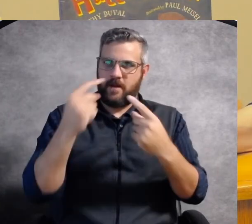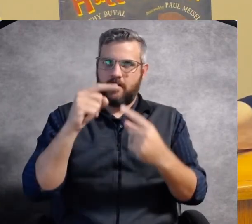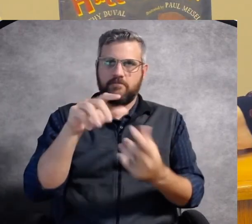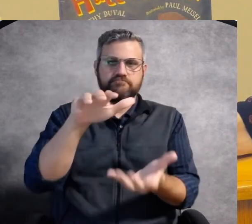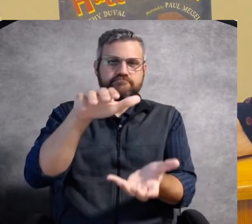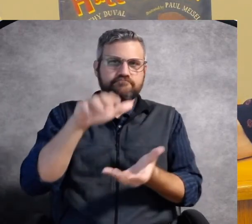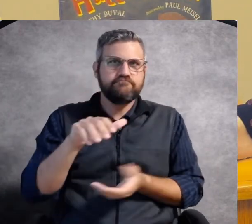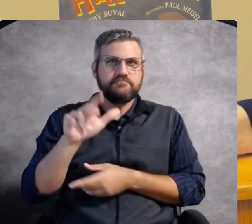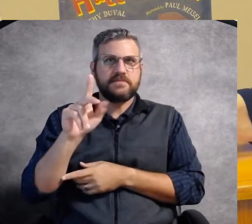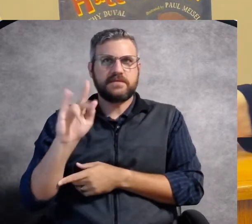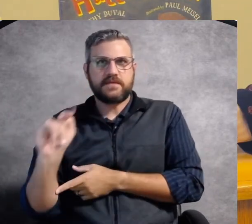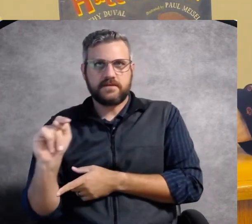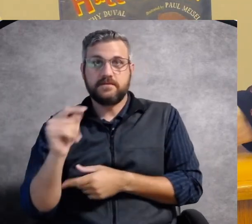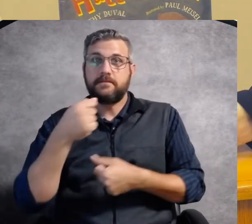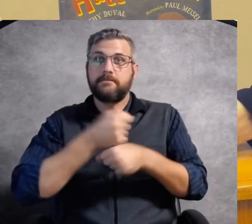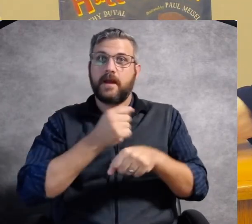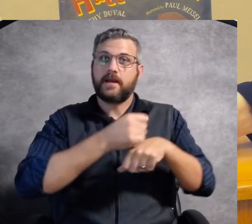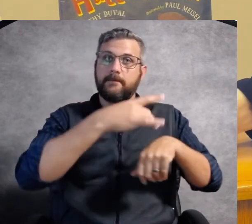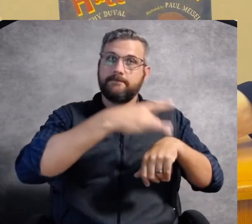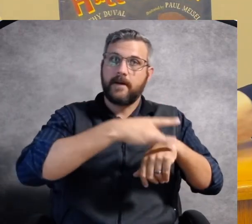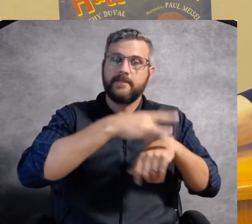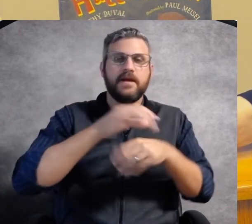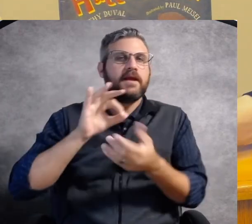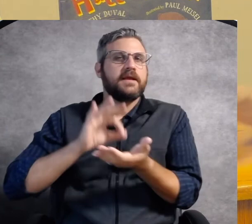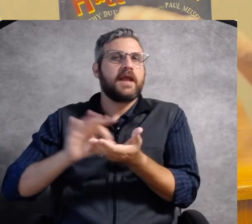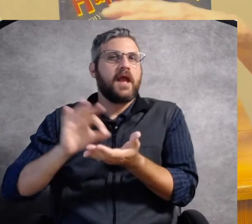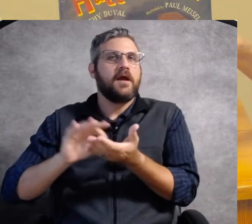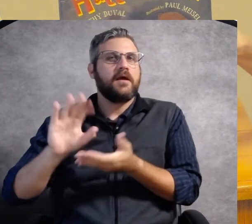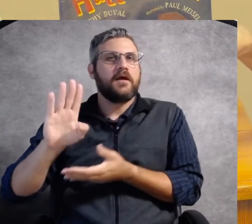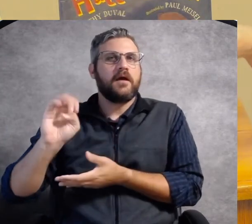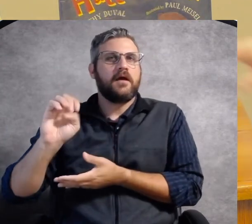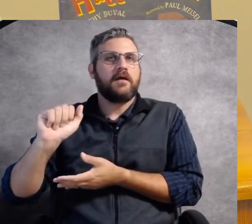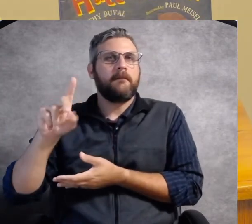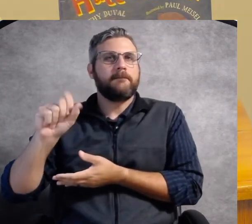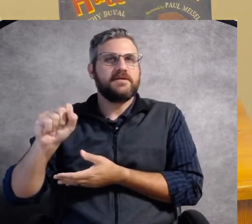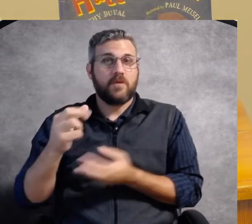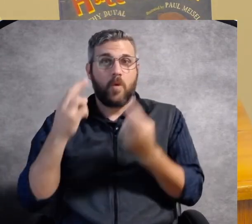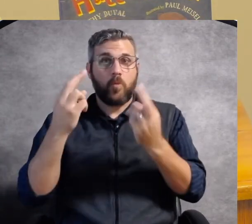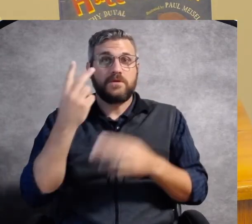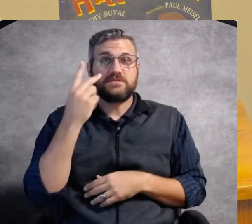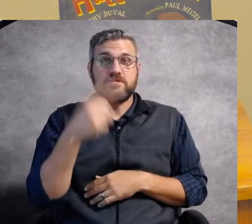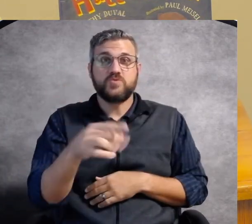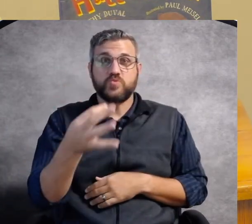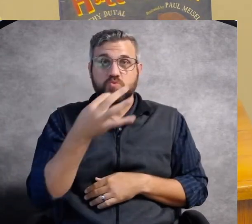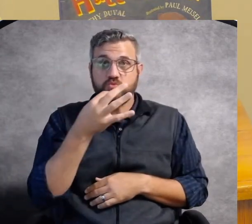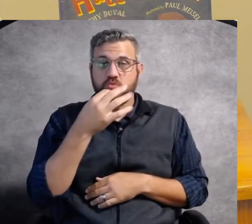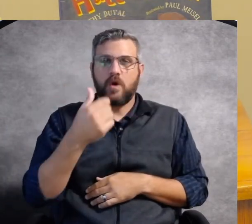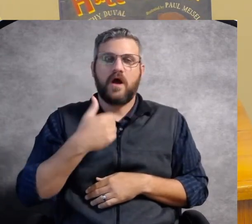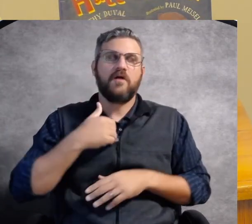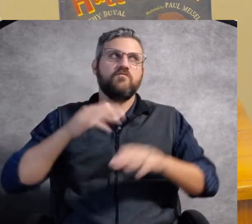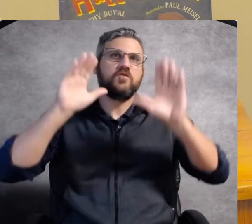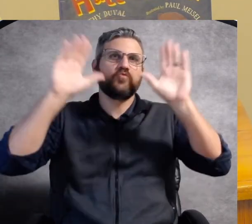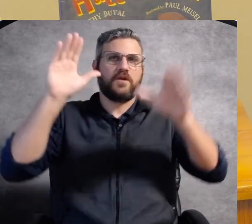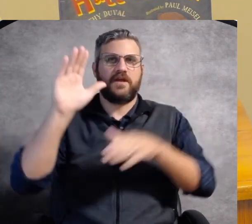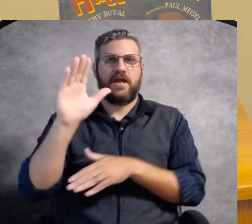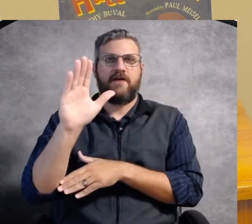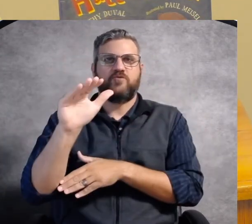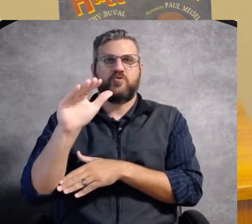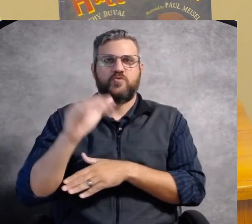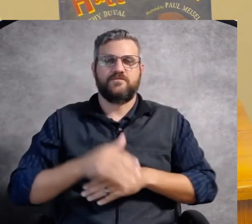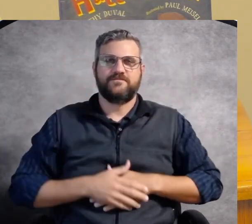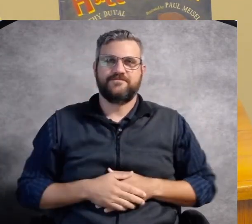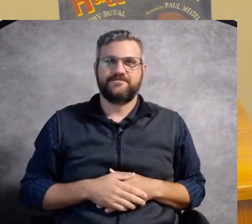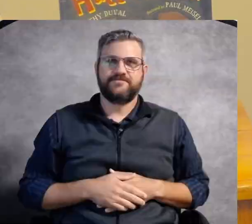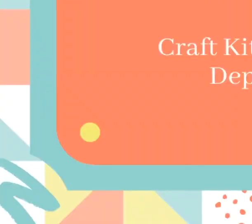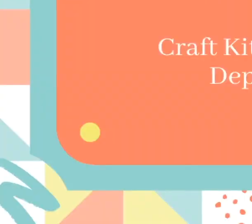kit, make your pumpkin and your counting beads. Hope to see you soon and have a great afternoon.